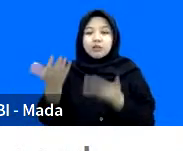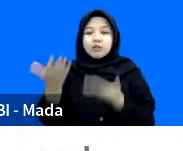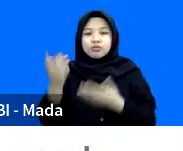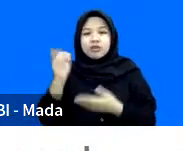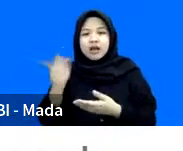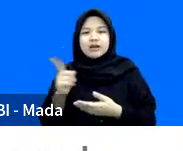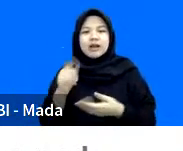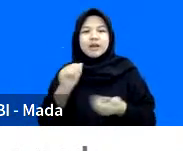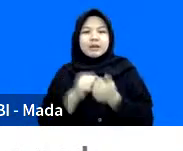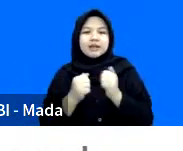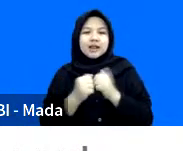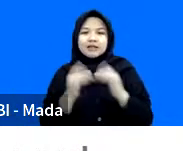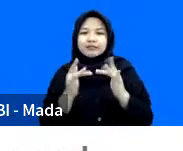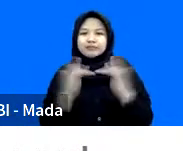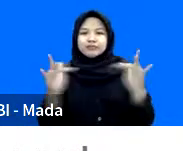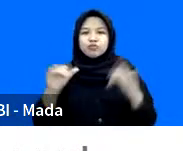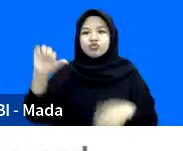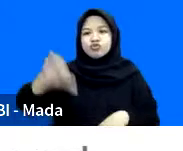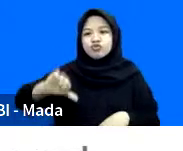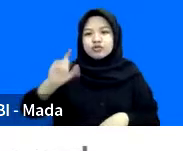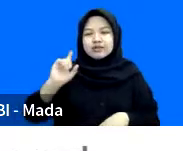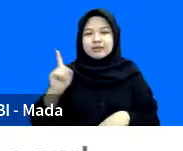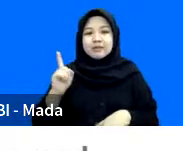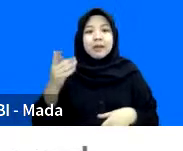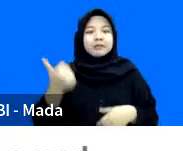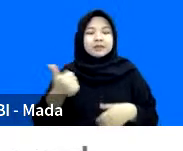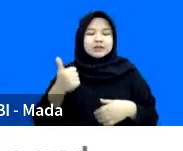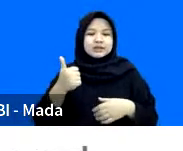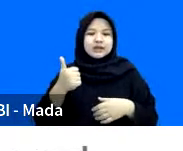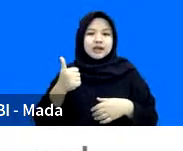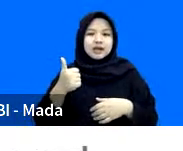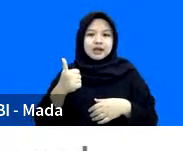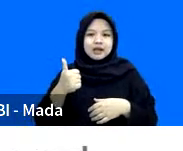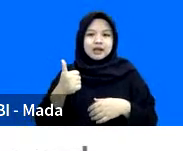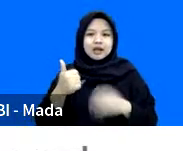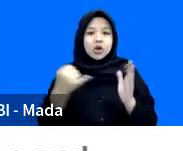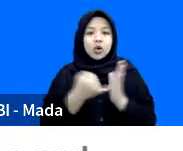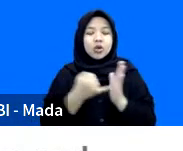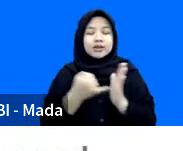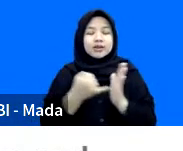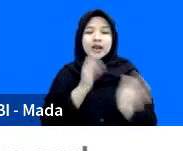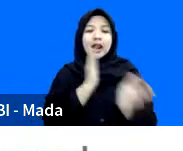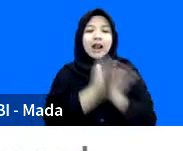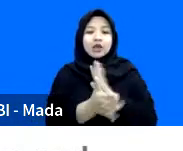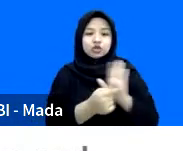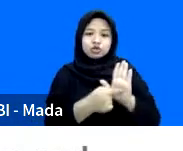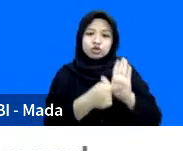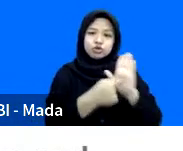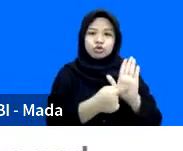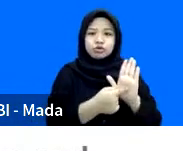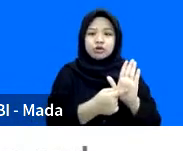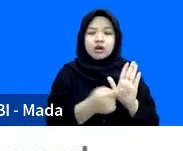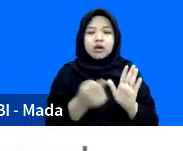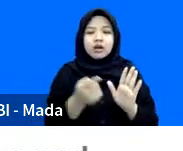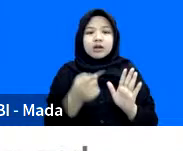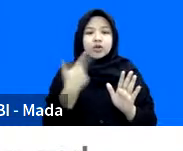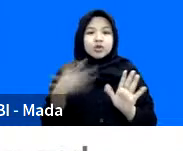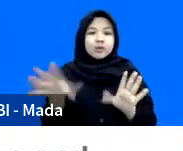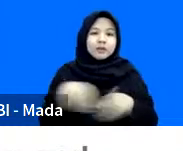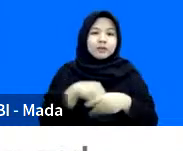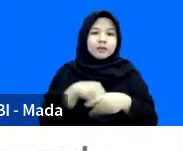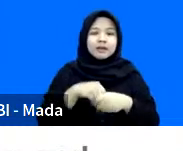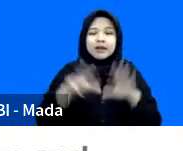also able to provide content offline. And so far, it's reached about 90,000 users in Laos.